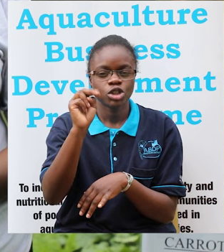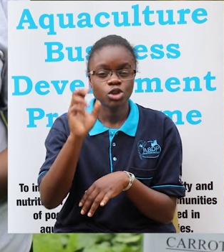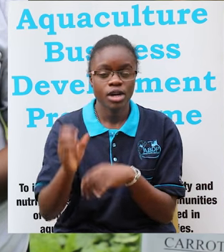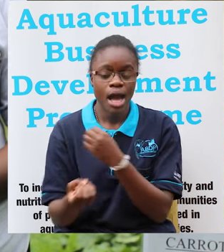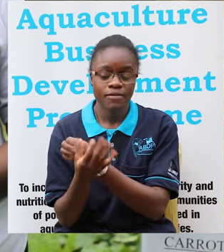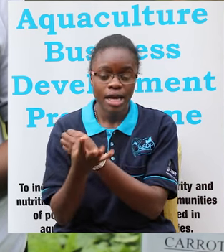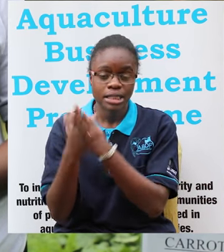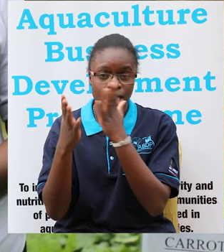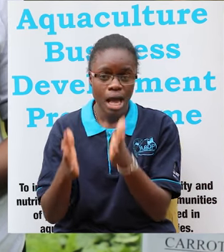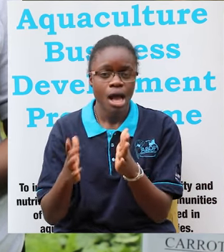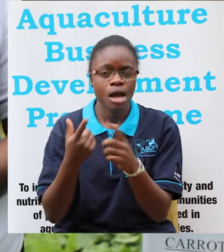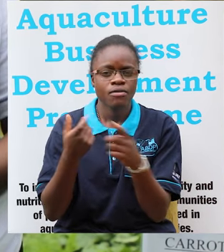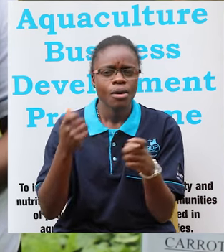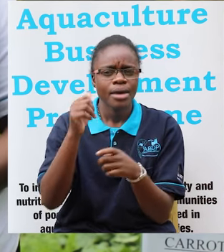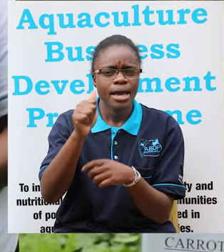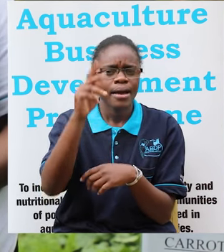ABDP.